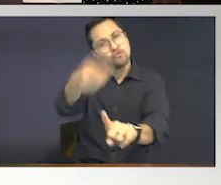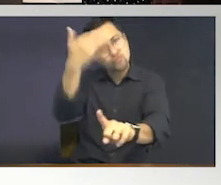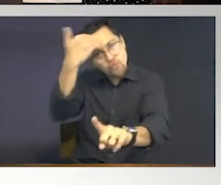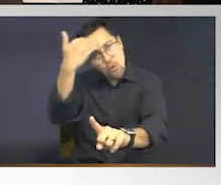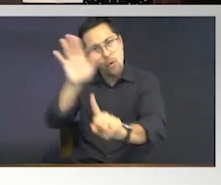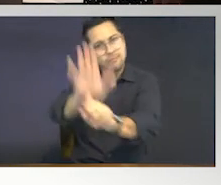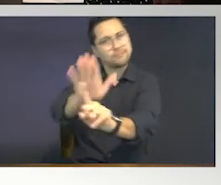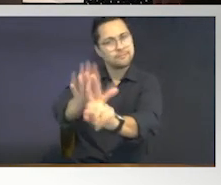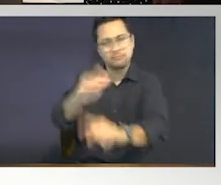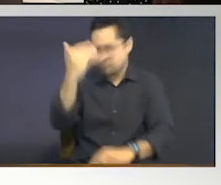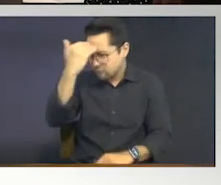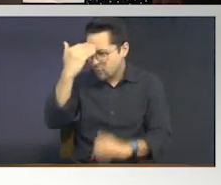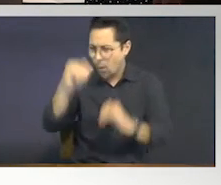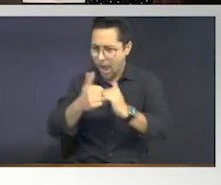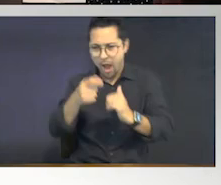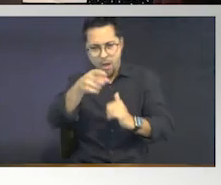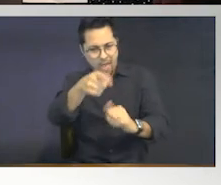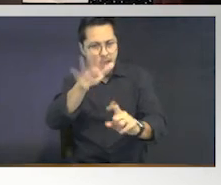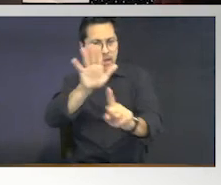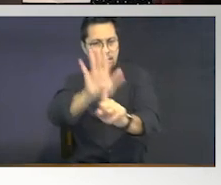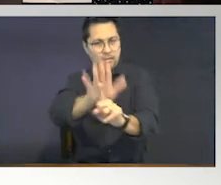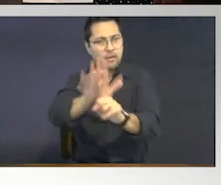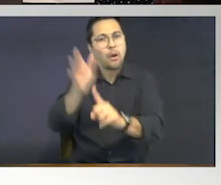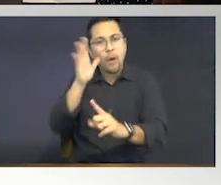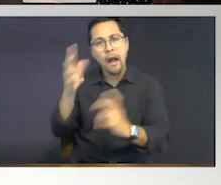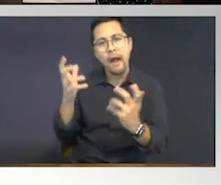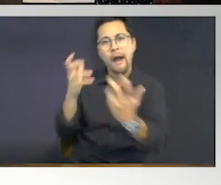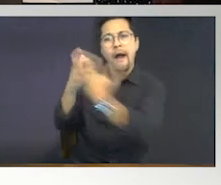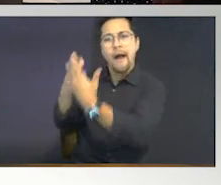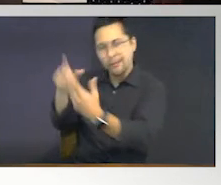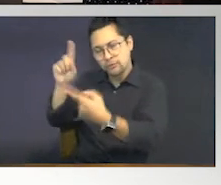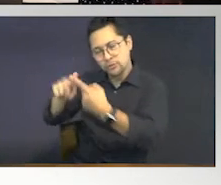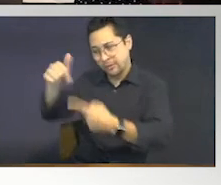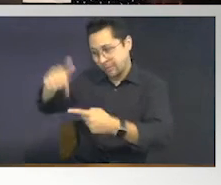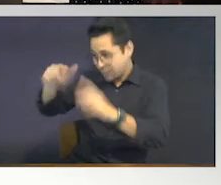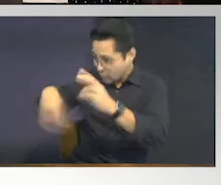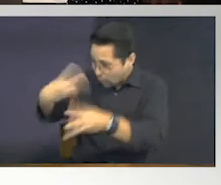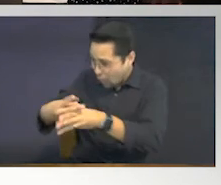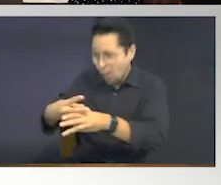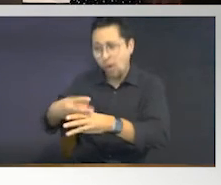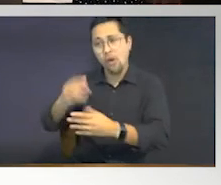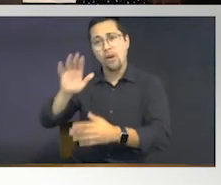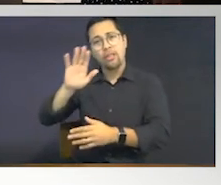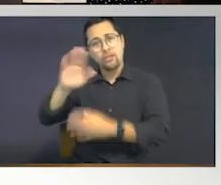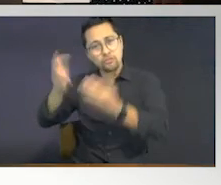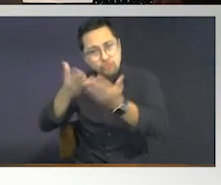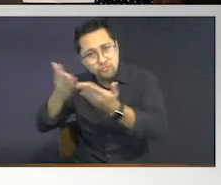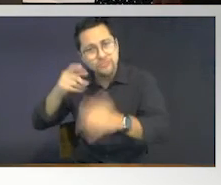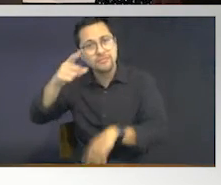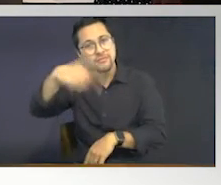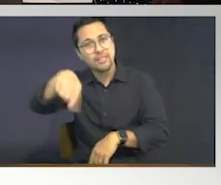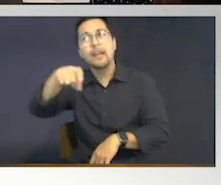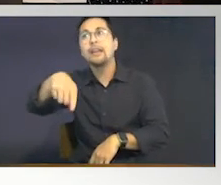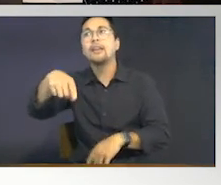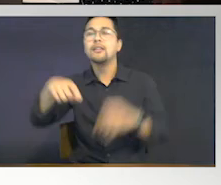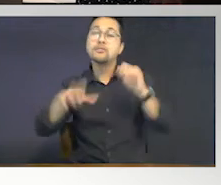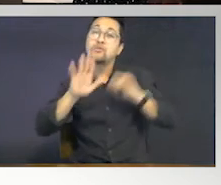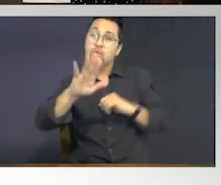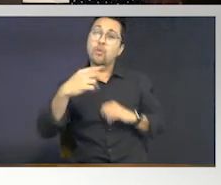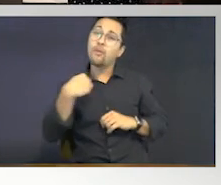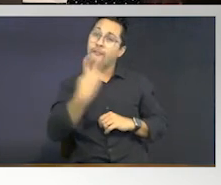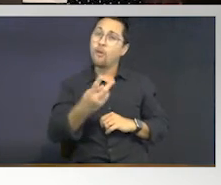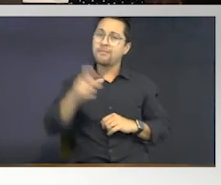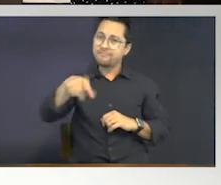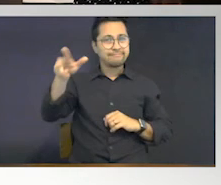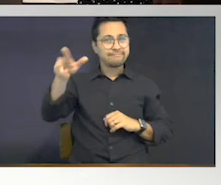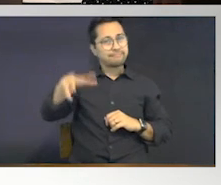how your child's going to adapt to this world and the services and the things they need. So your voice needs to be heard, and